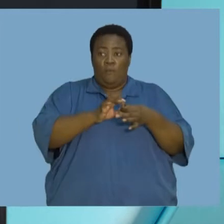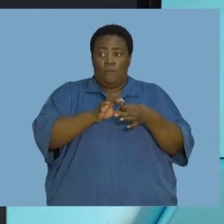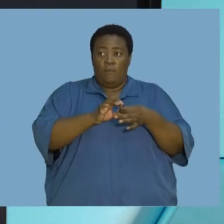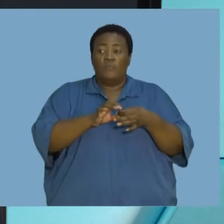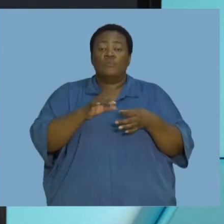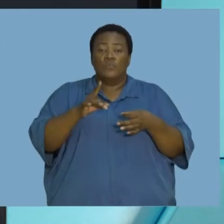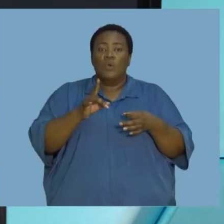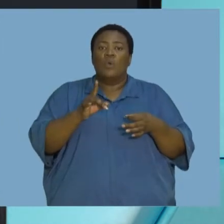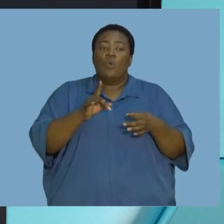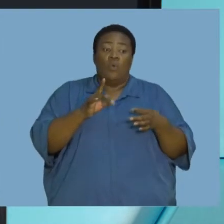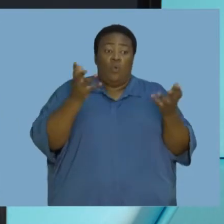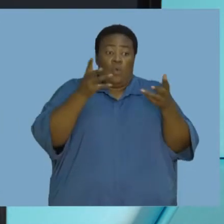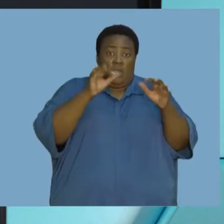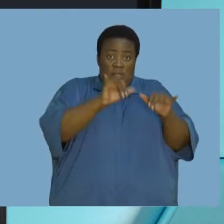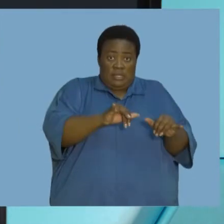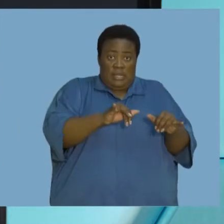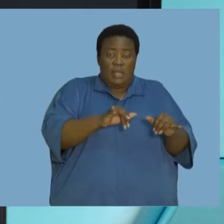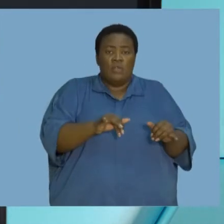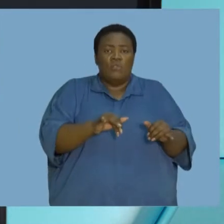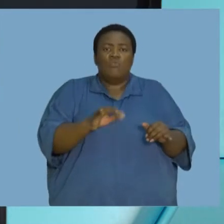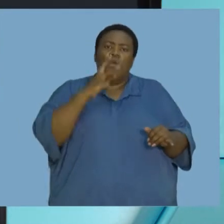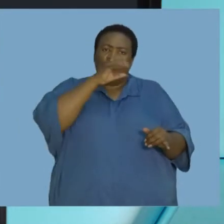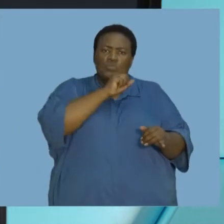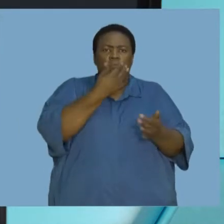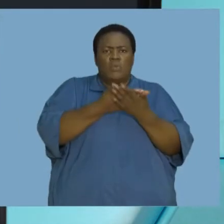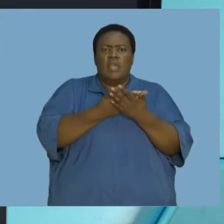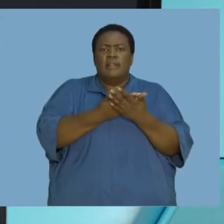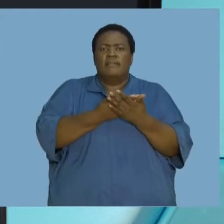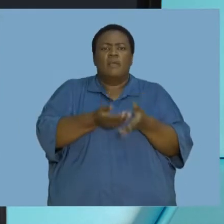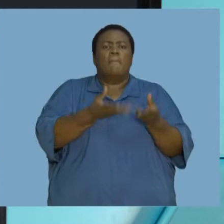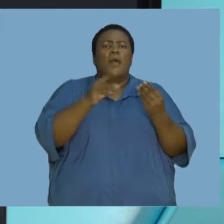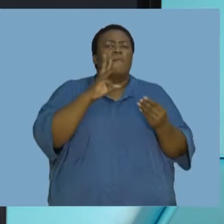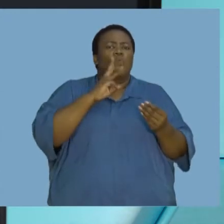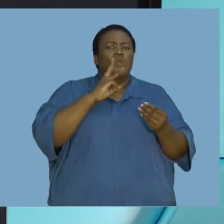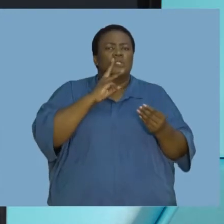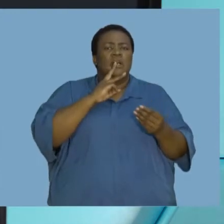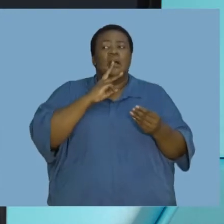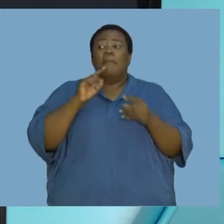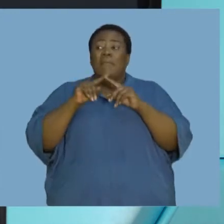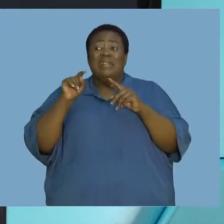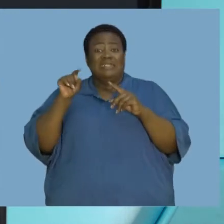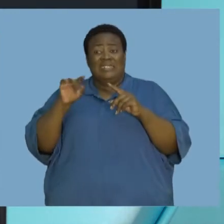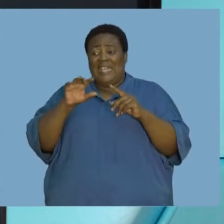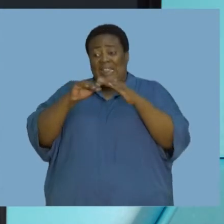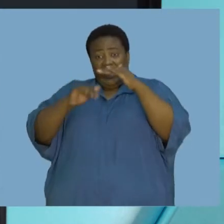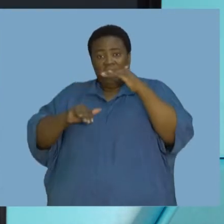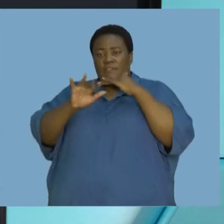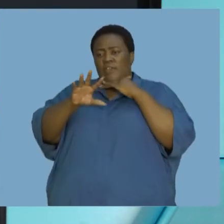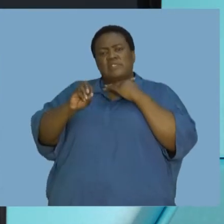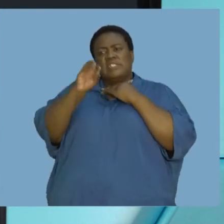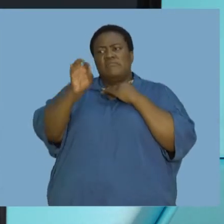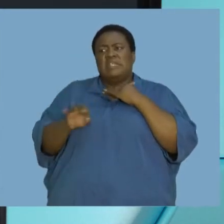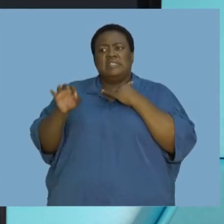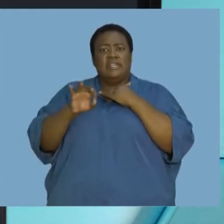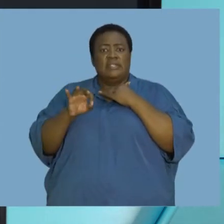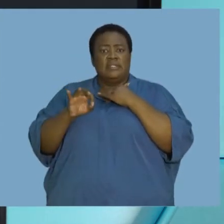where we live, that we can open our taps and get water running off the taps, but that's not the case. It's less than 50% of South